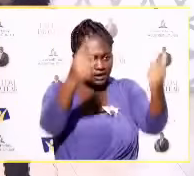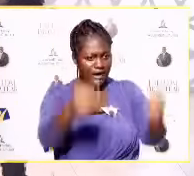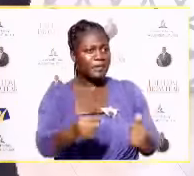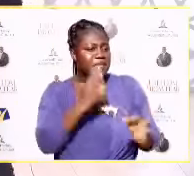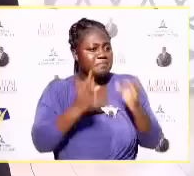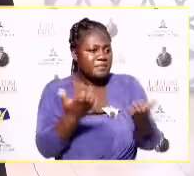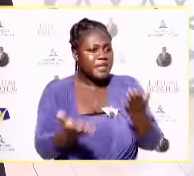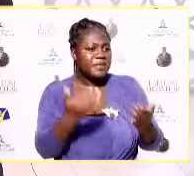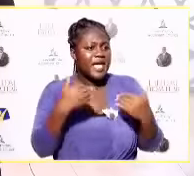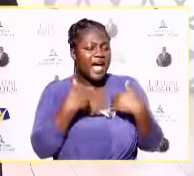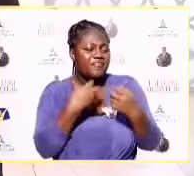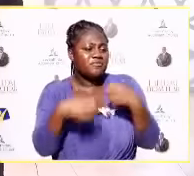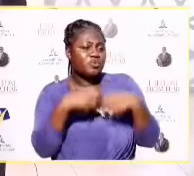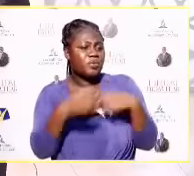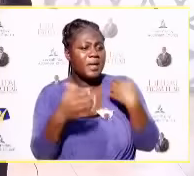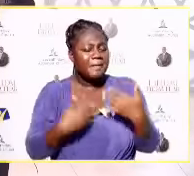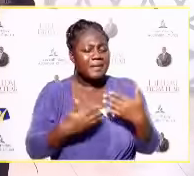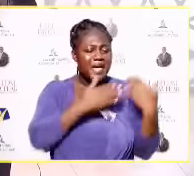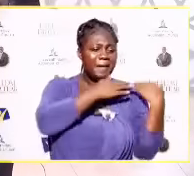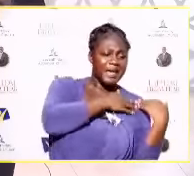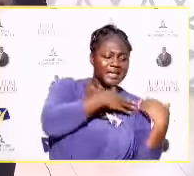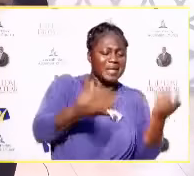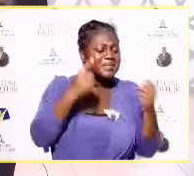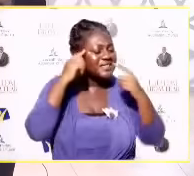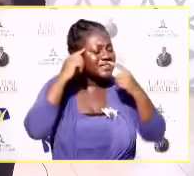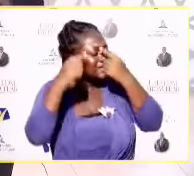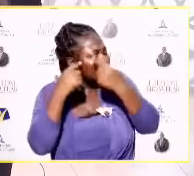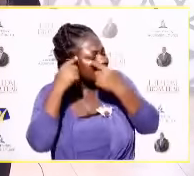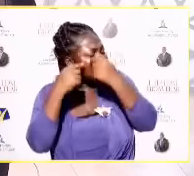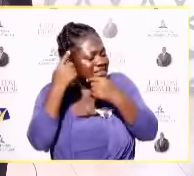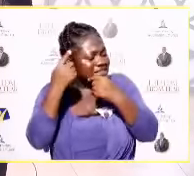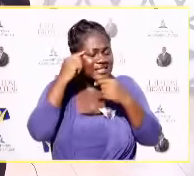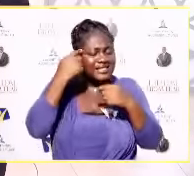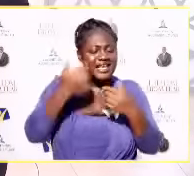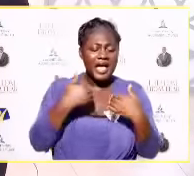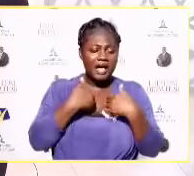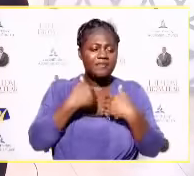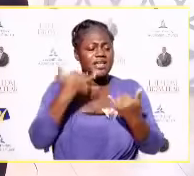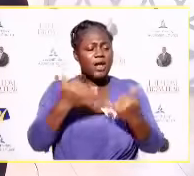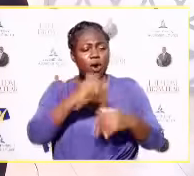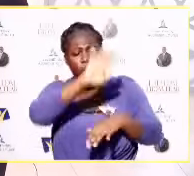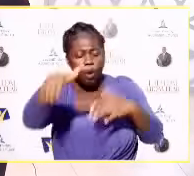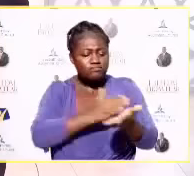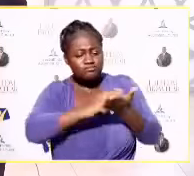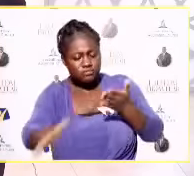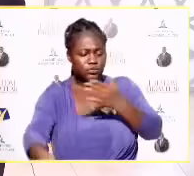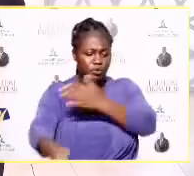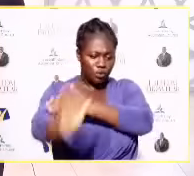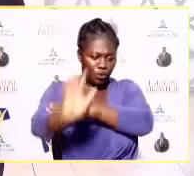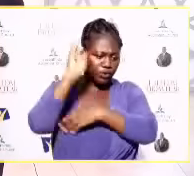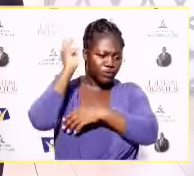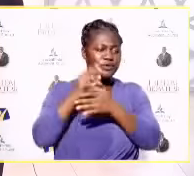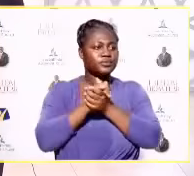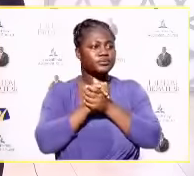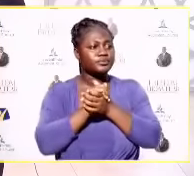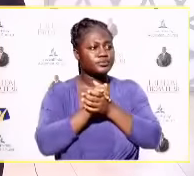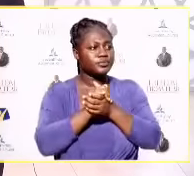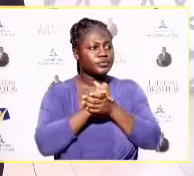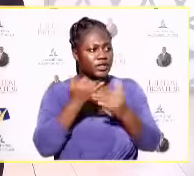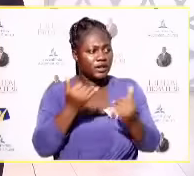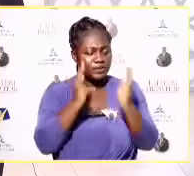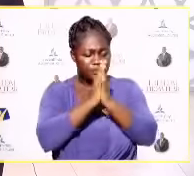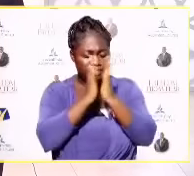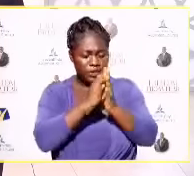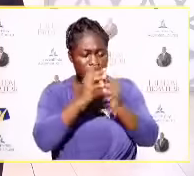bia na wo amane, anadwe eye wa amane, wa nadwe, Awurade be yi sa wo hawo ne nyina firi ho. Eno entibra, ye be bom pa ye. Tu anamon